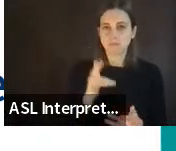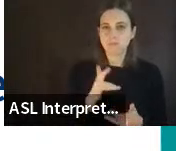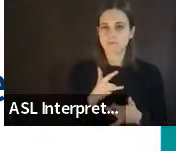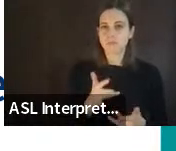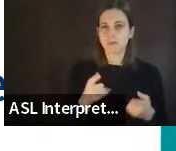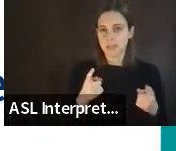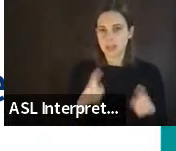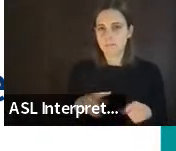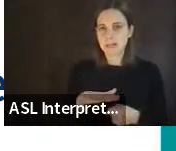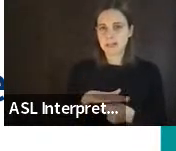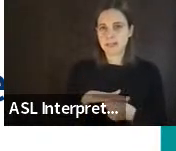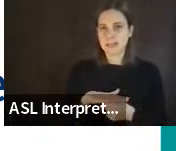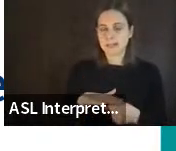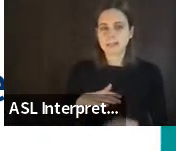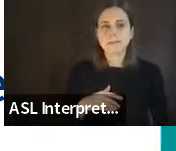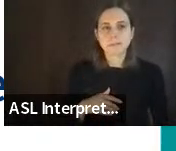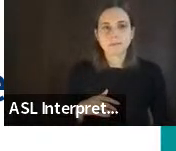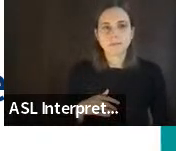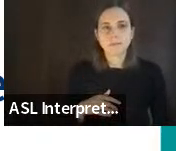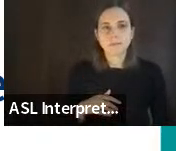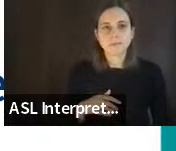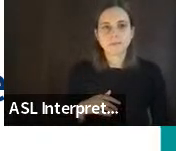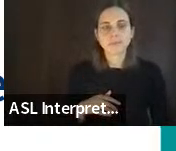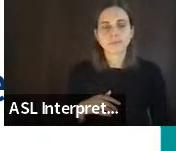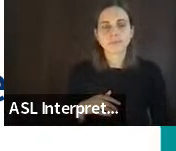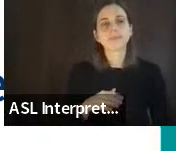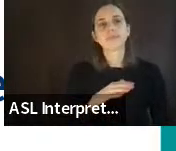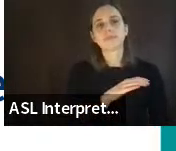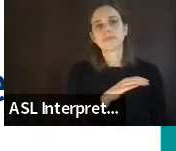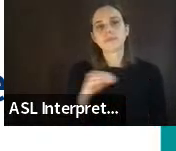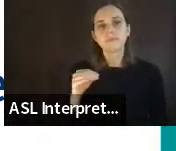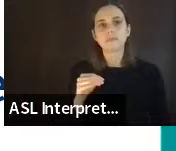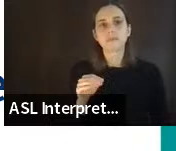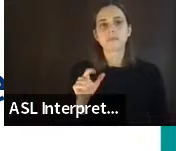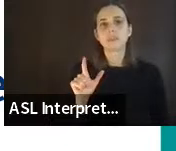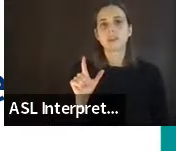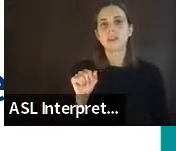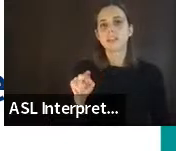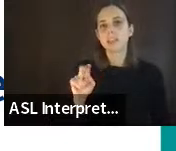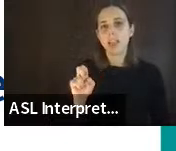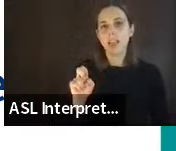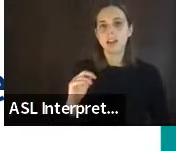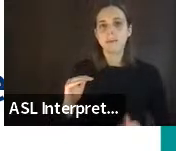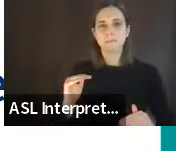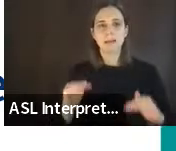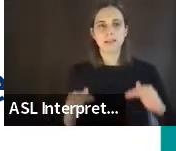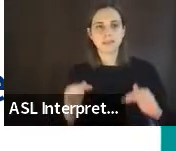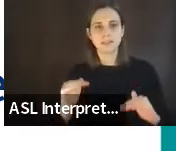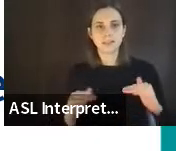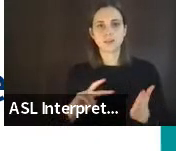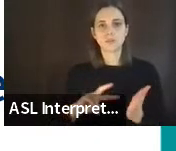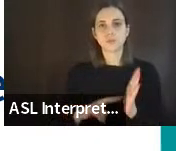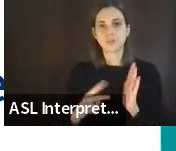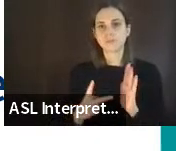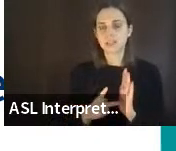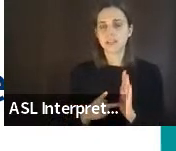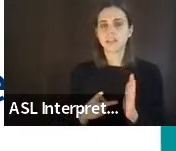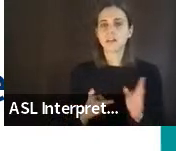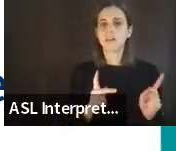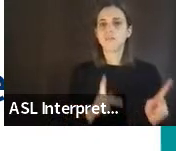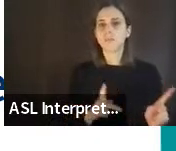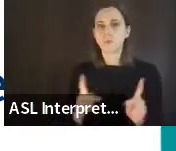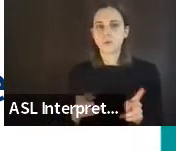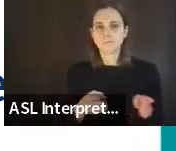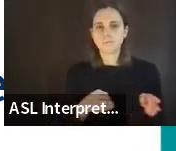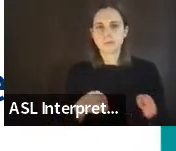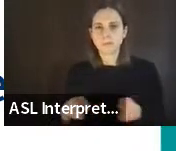weaving areas are. And then we've got lane balancing, which is kind of a proper arrangement of traffic lanes on a freeway to realize efficient traffic operations